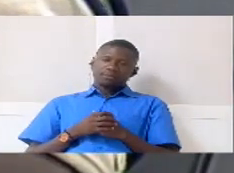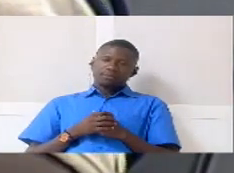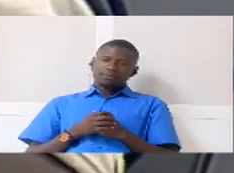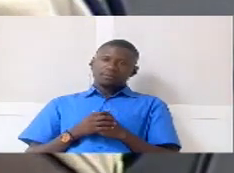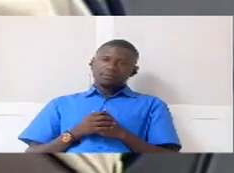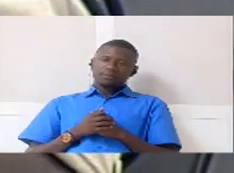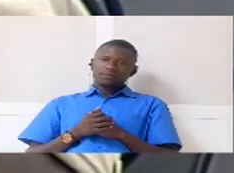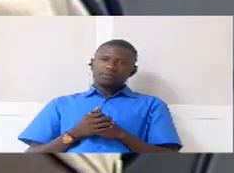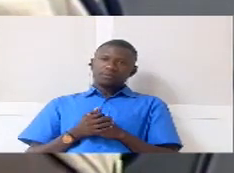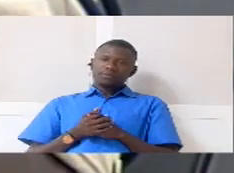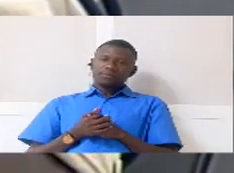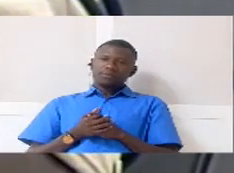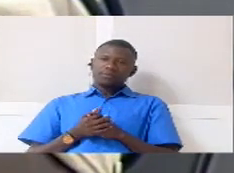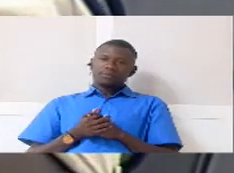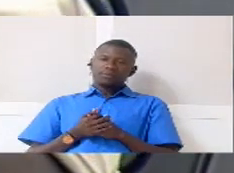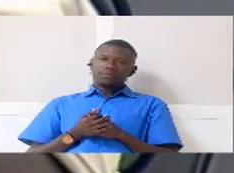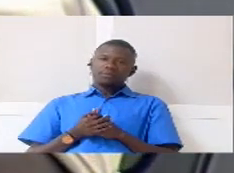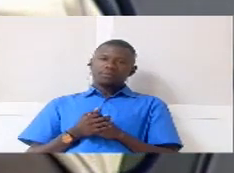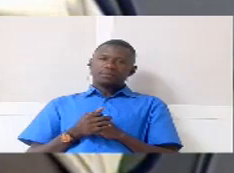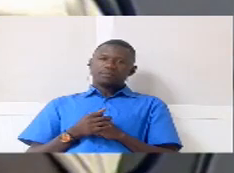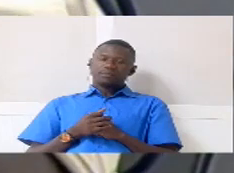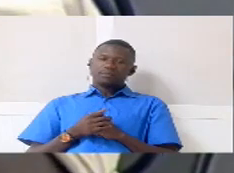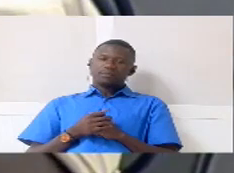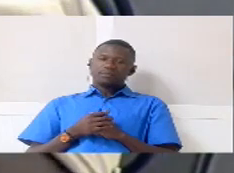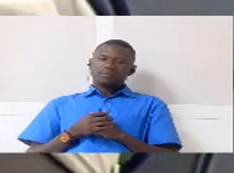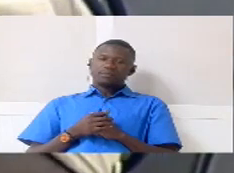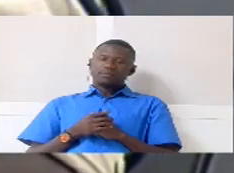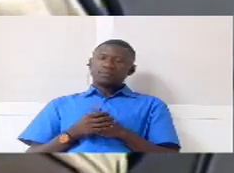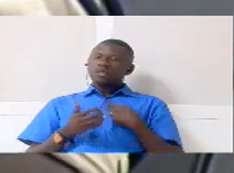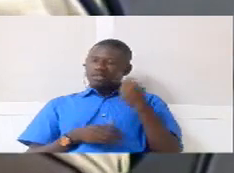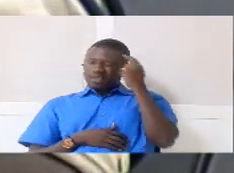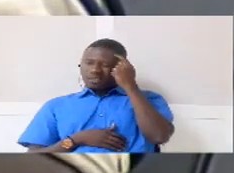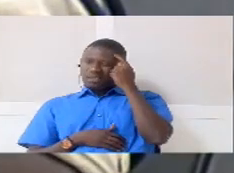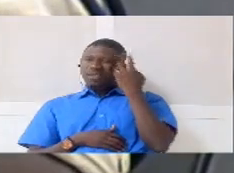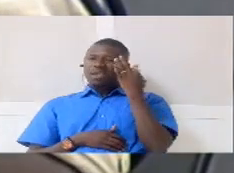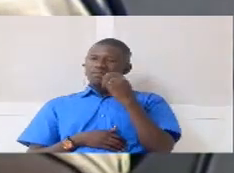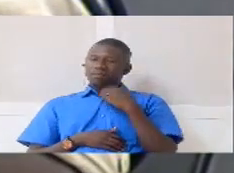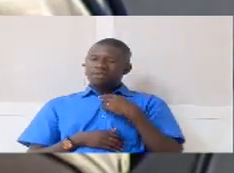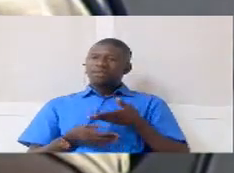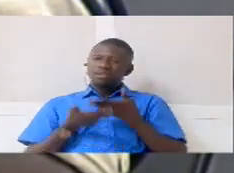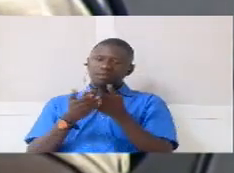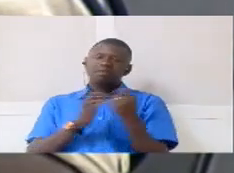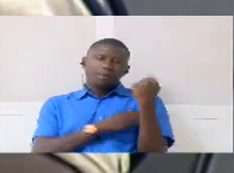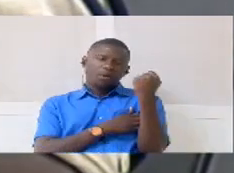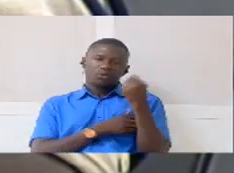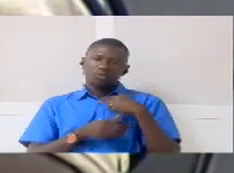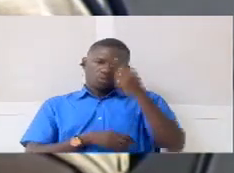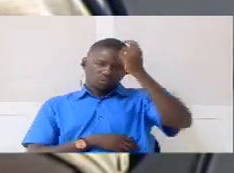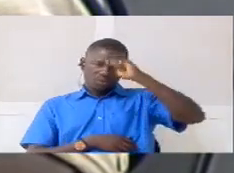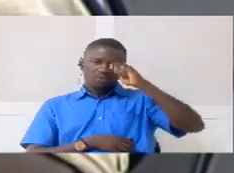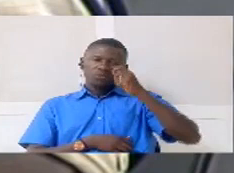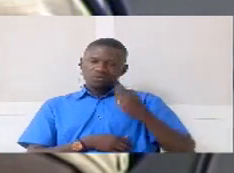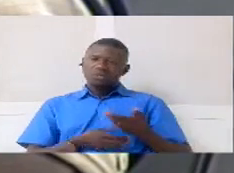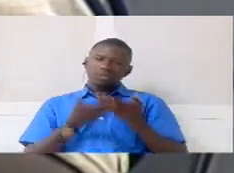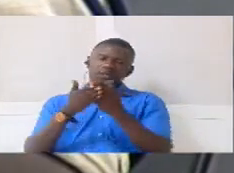So, ngamera ninga police or sembentu ya ngam prison fana makuyengata. I think if we empower the police, we should also give